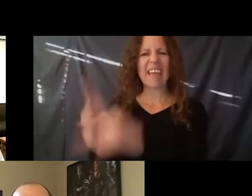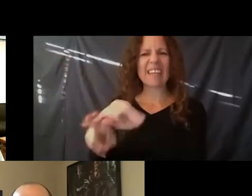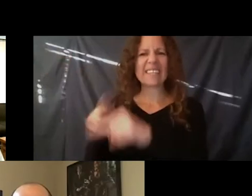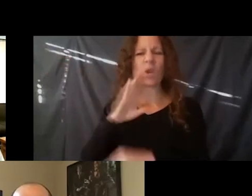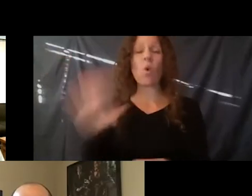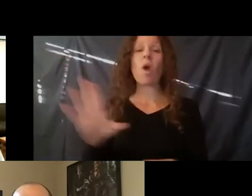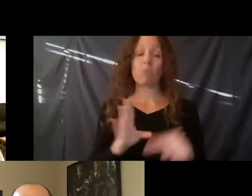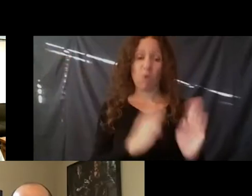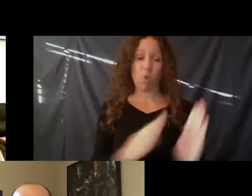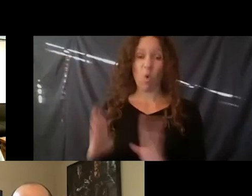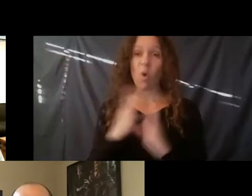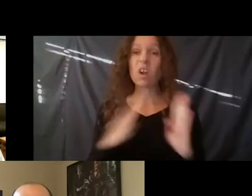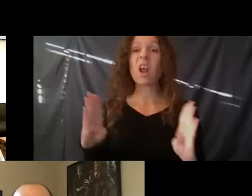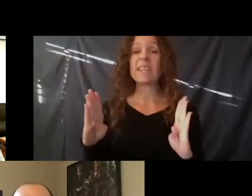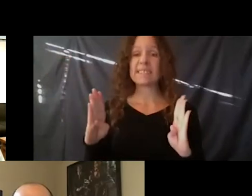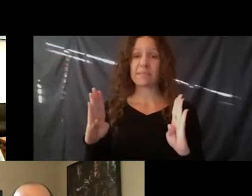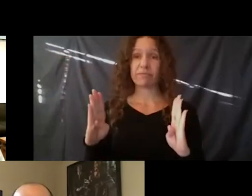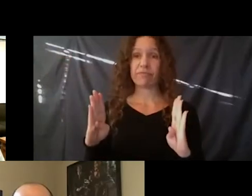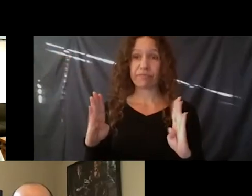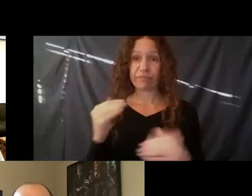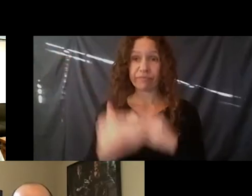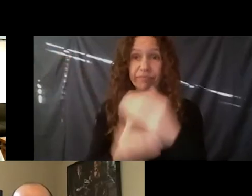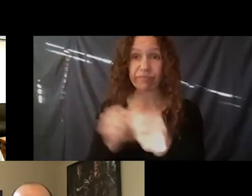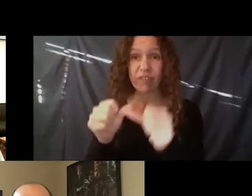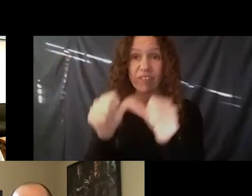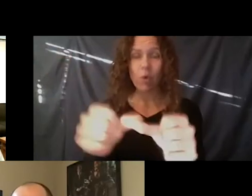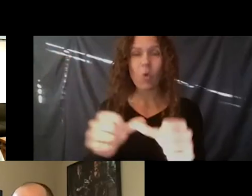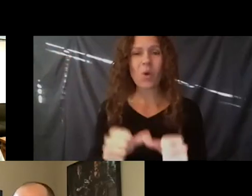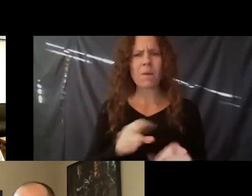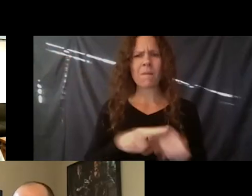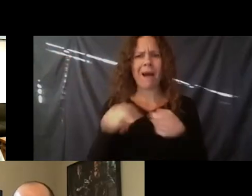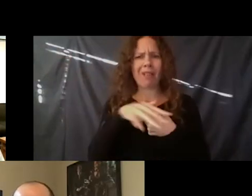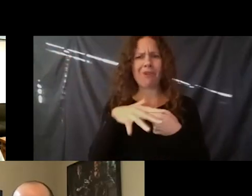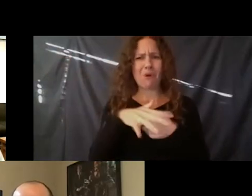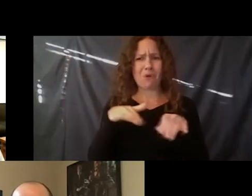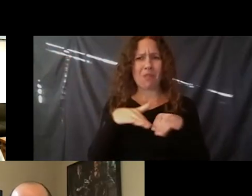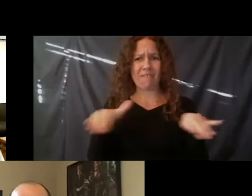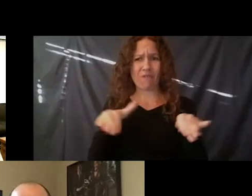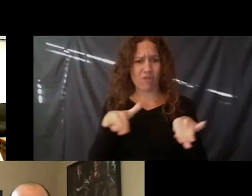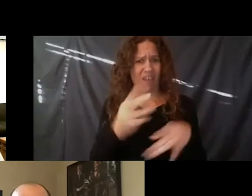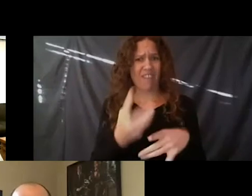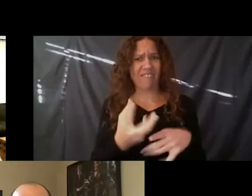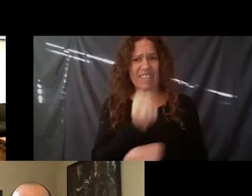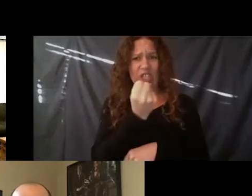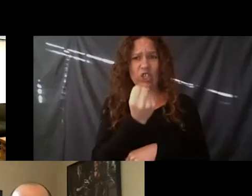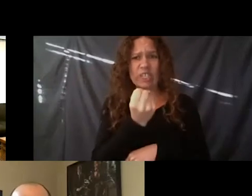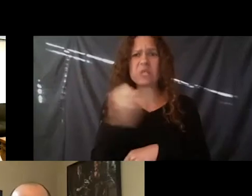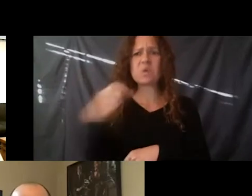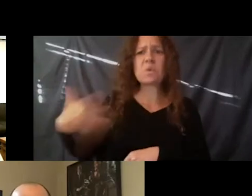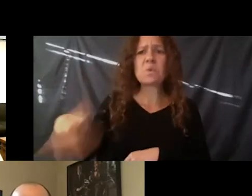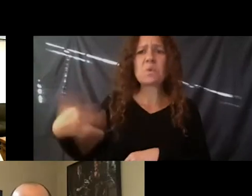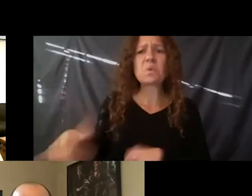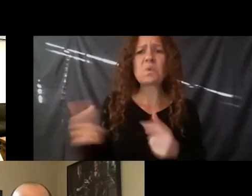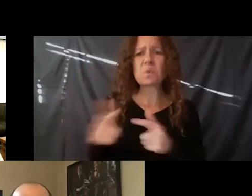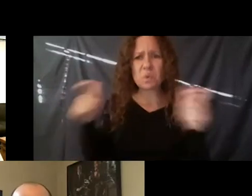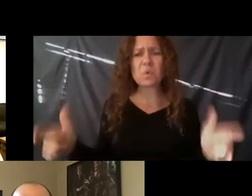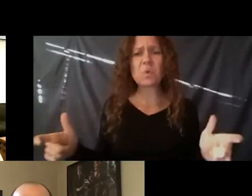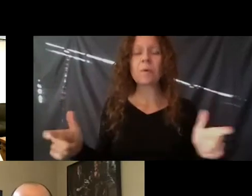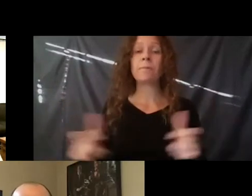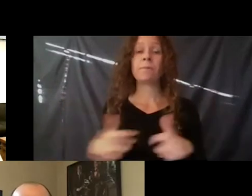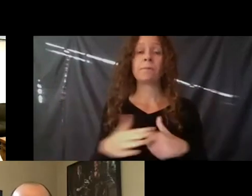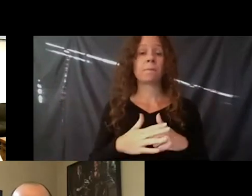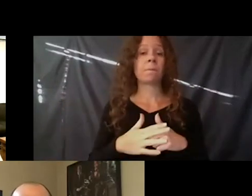forward, but we had tremendous victories on the local level. I just want to let you know that we